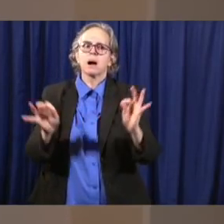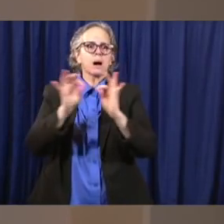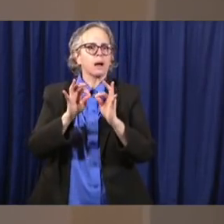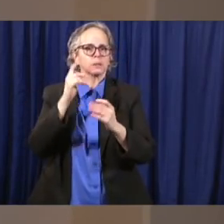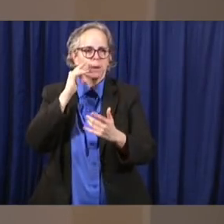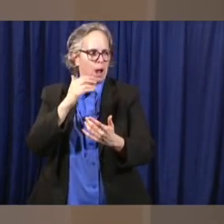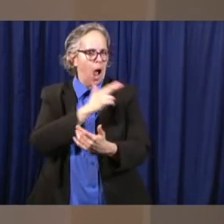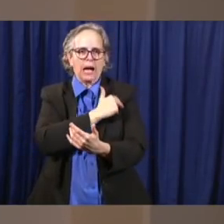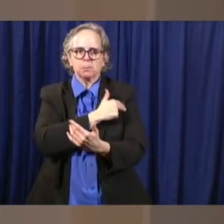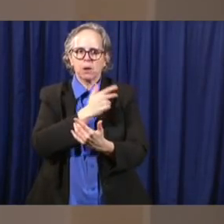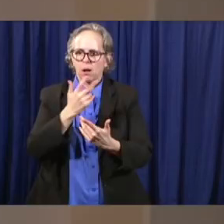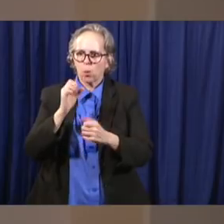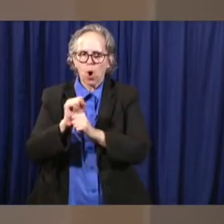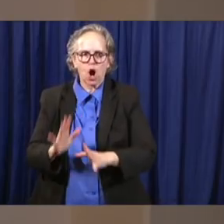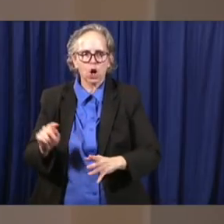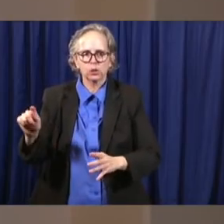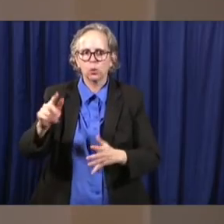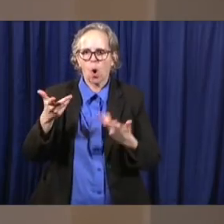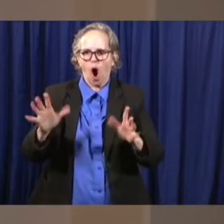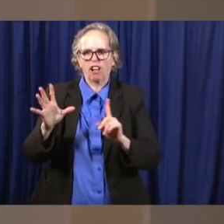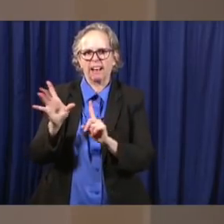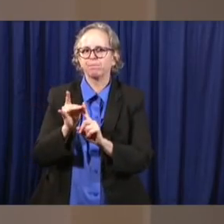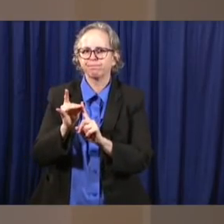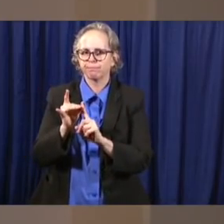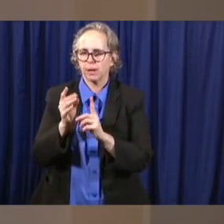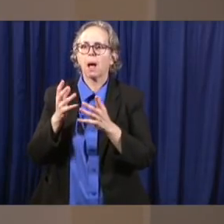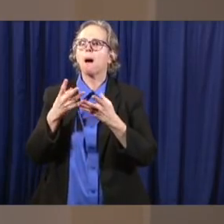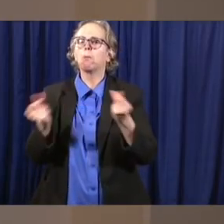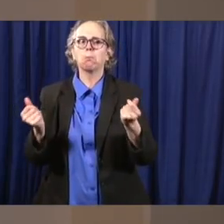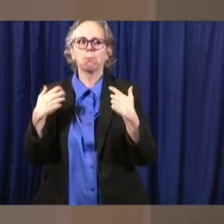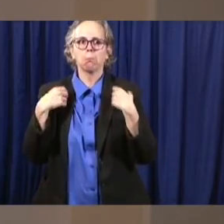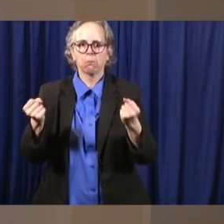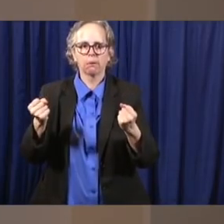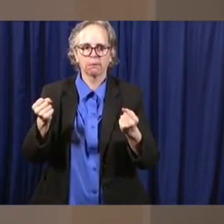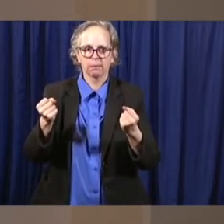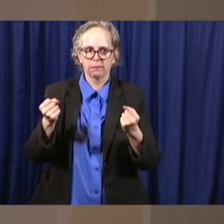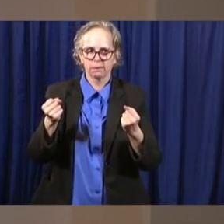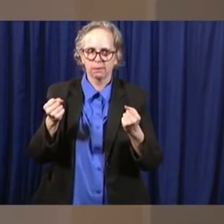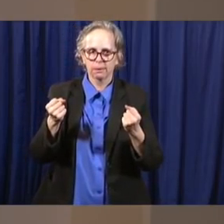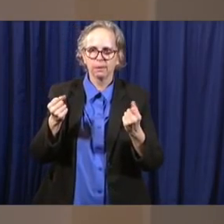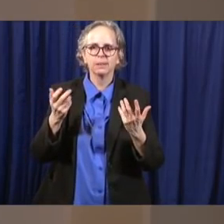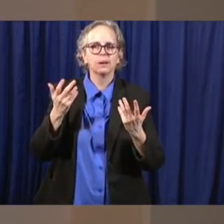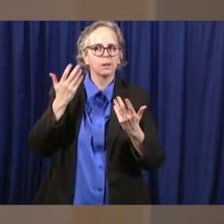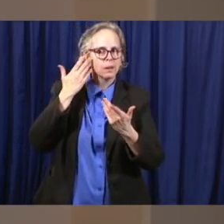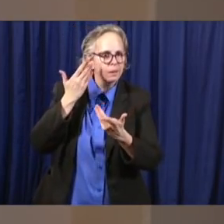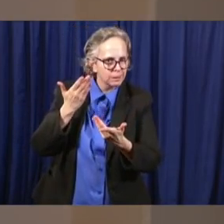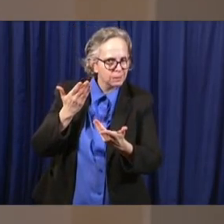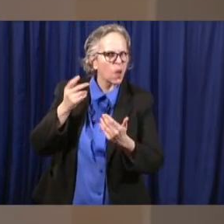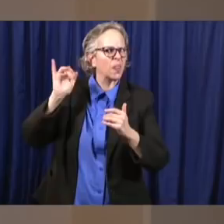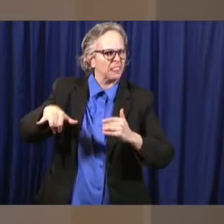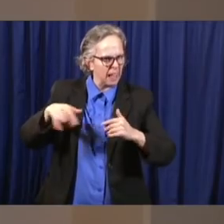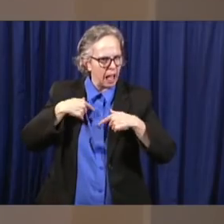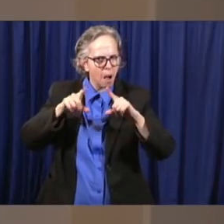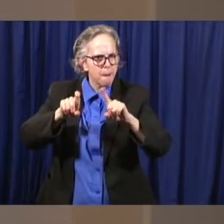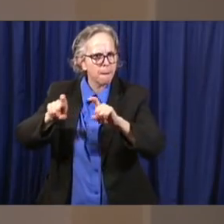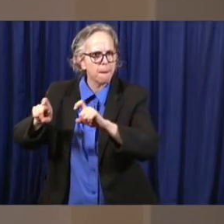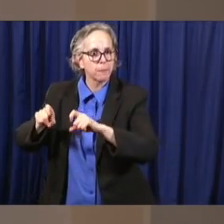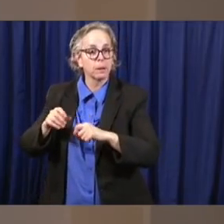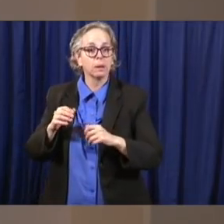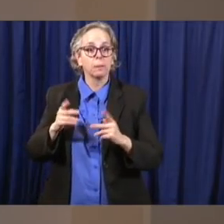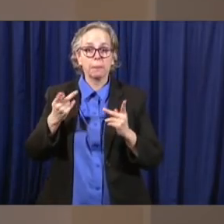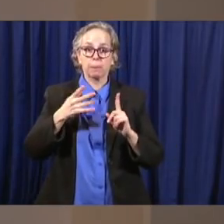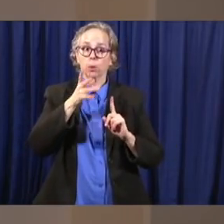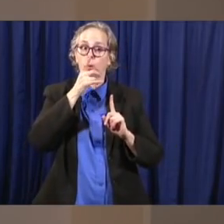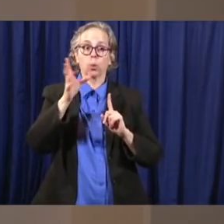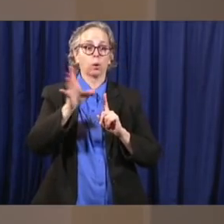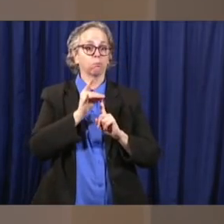have built up the immunity, as we often hear, that most people who get it will never be tested,